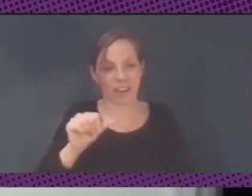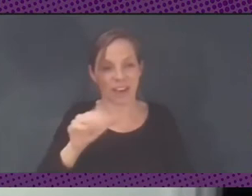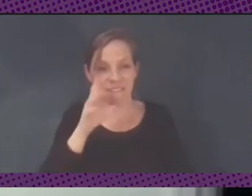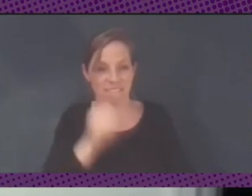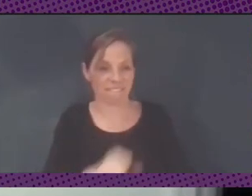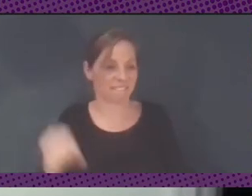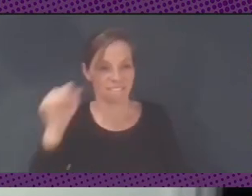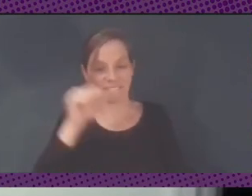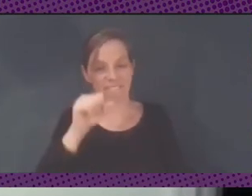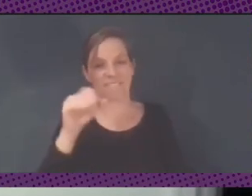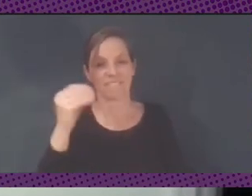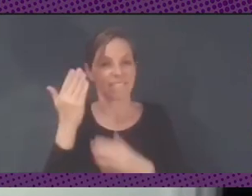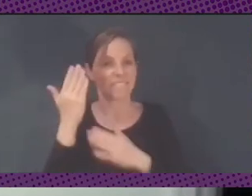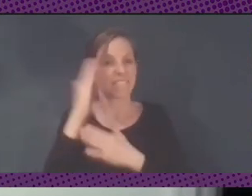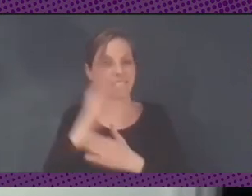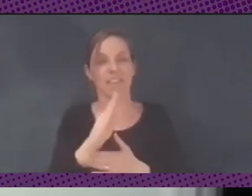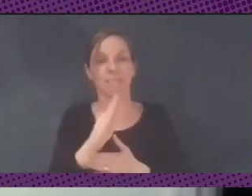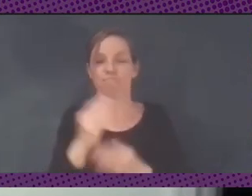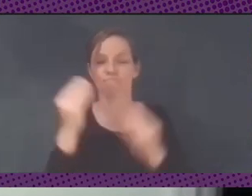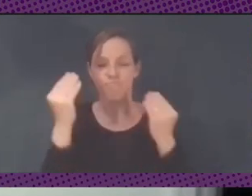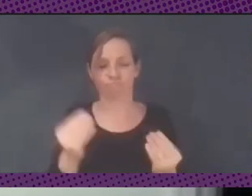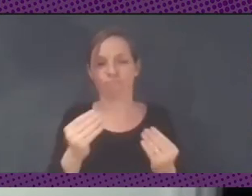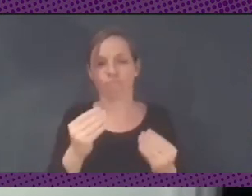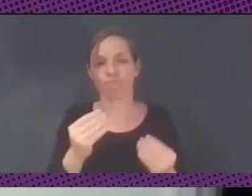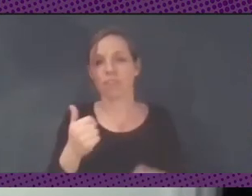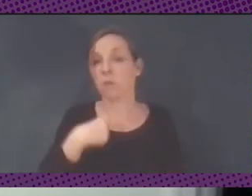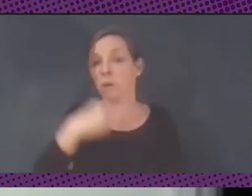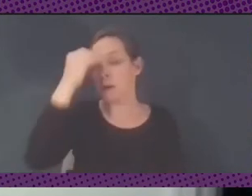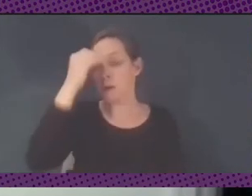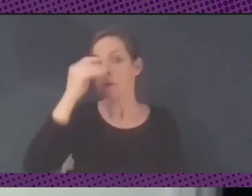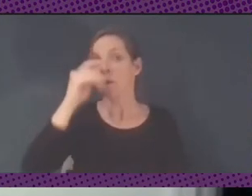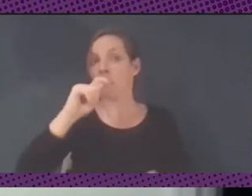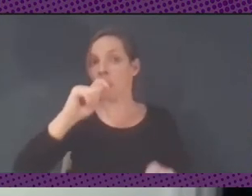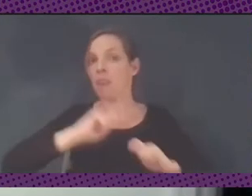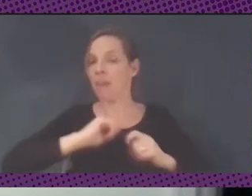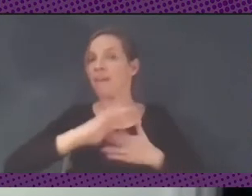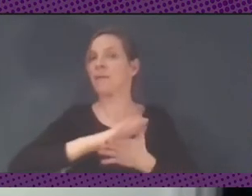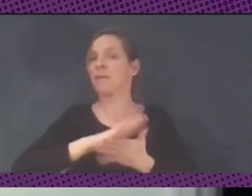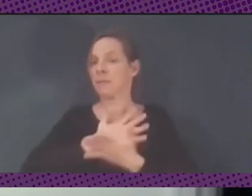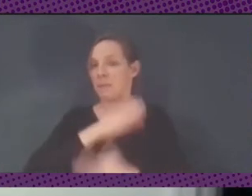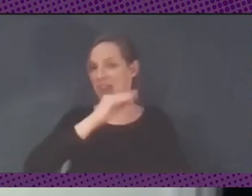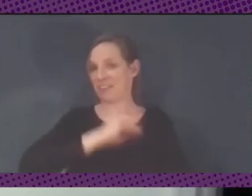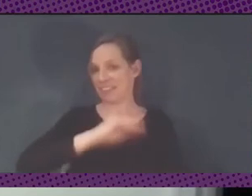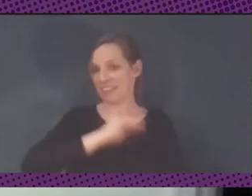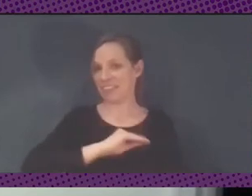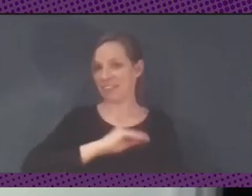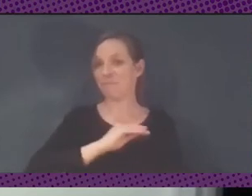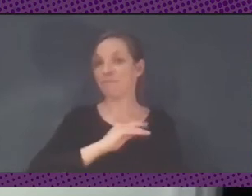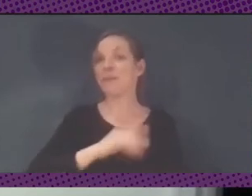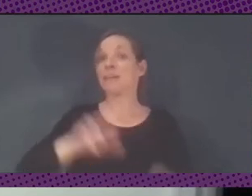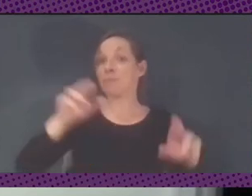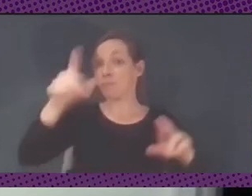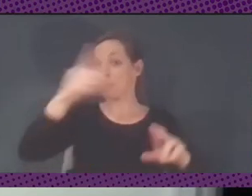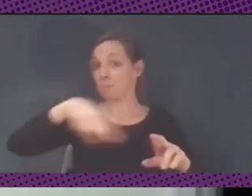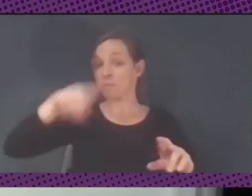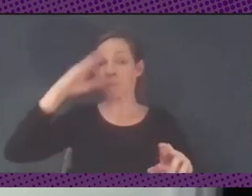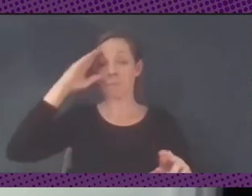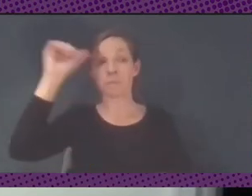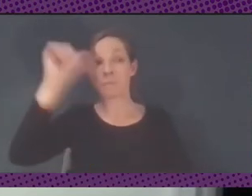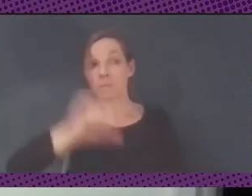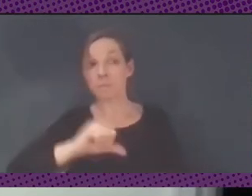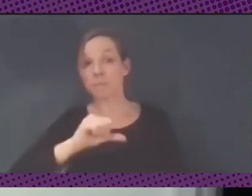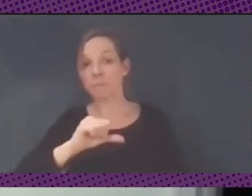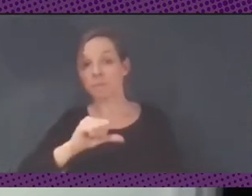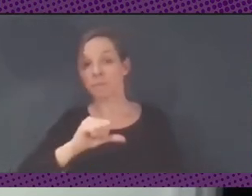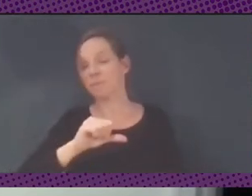I think that the people that will listen to this, mainly from the Spanish left, will understand better how to deal with